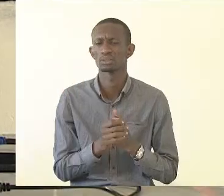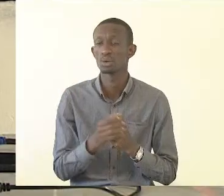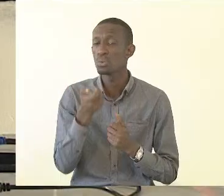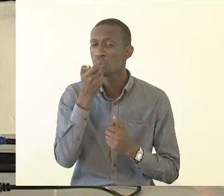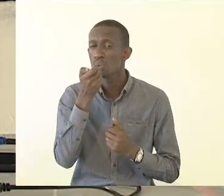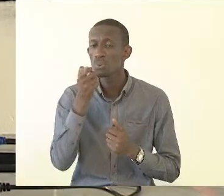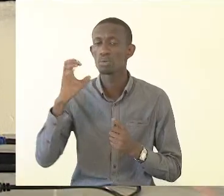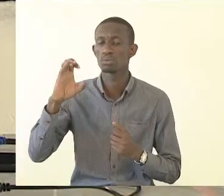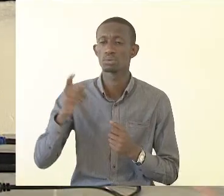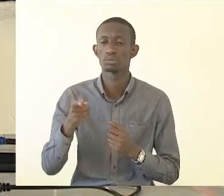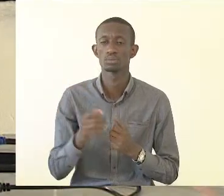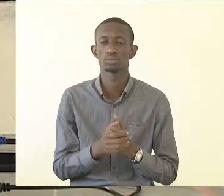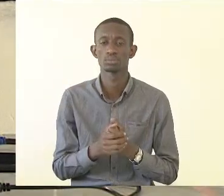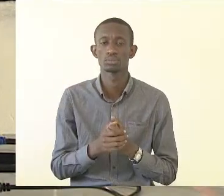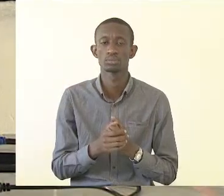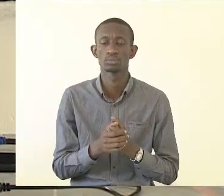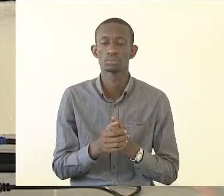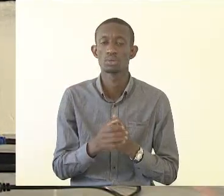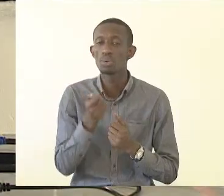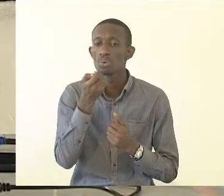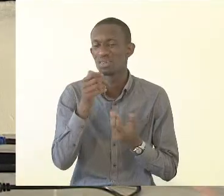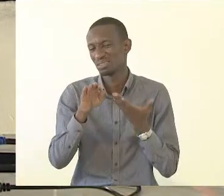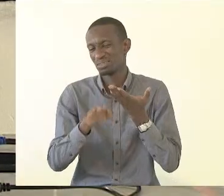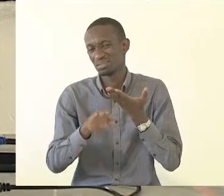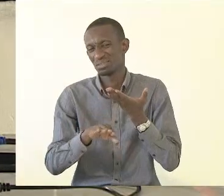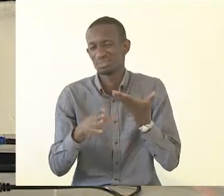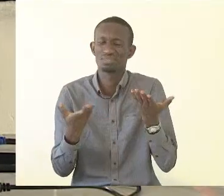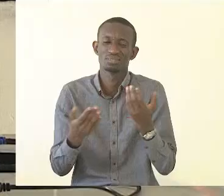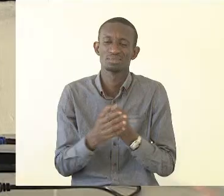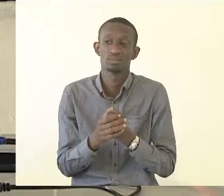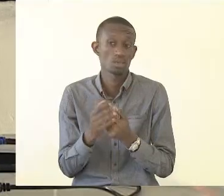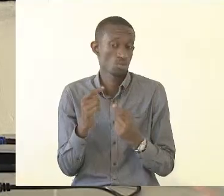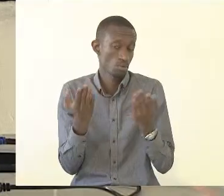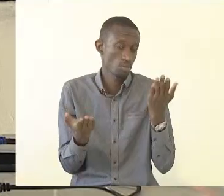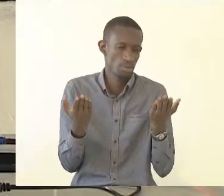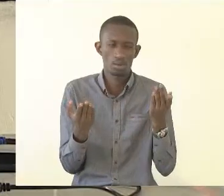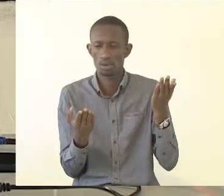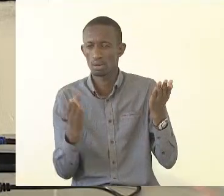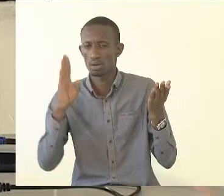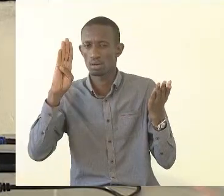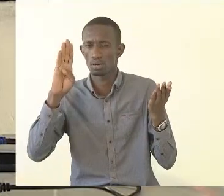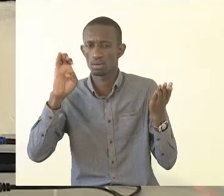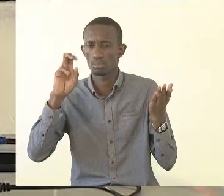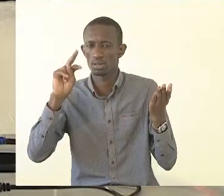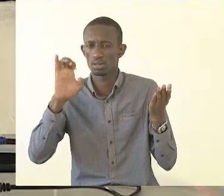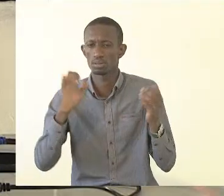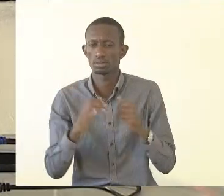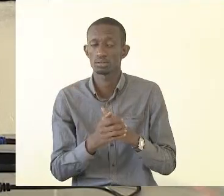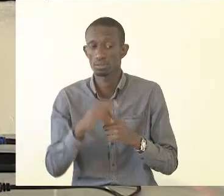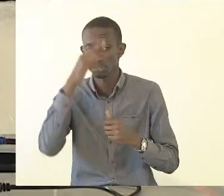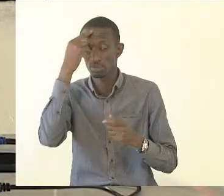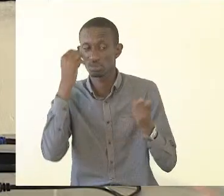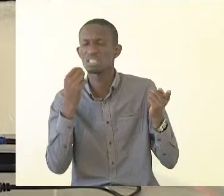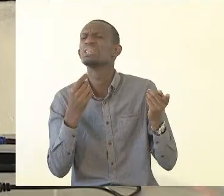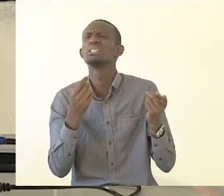to nitrating the benzene. Benzene is around 50. Why? Because this methyl benzene is electron donating,